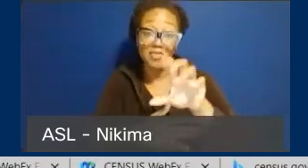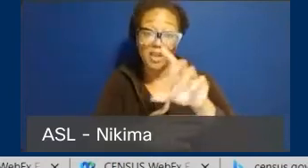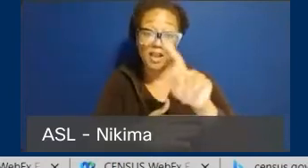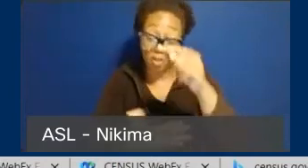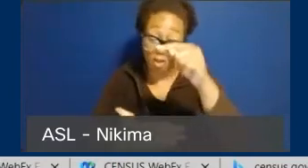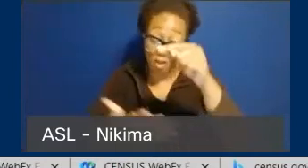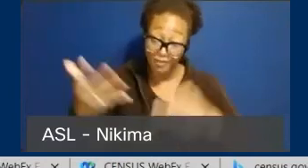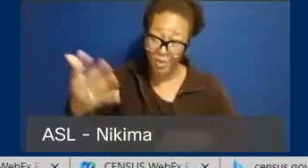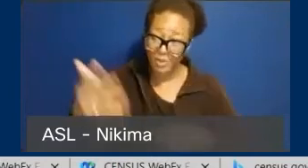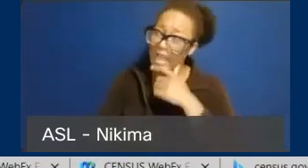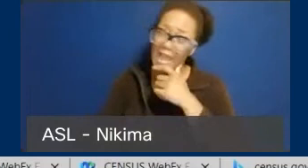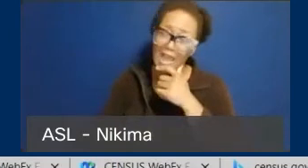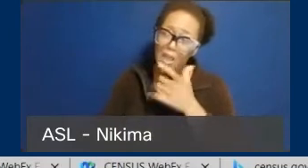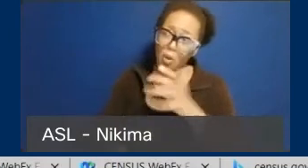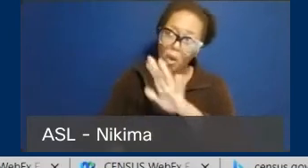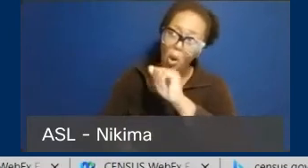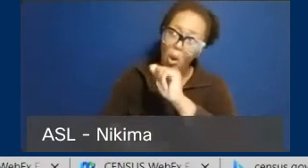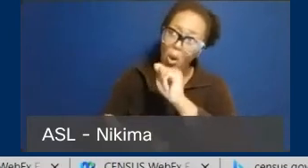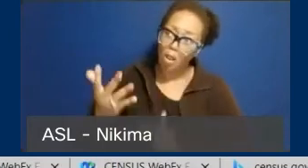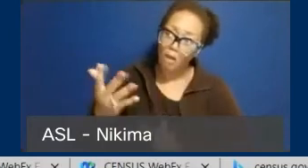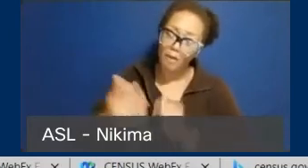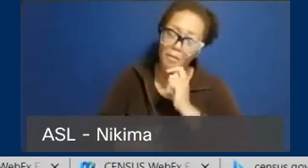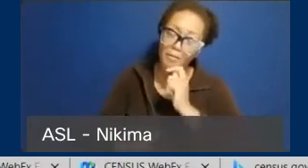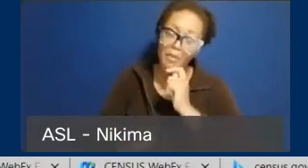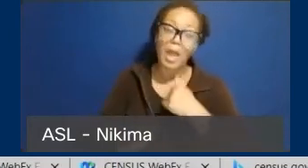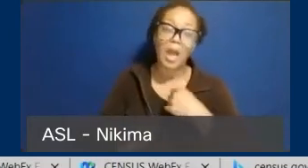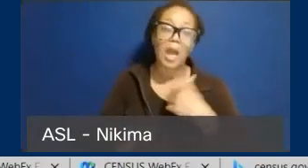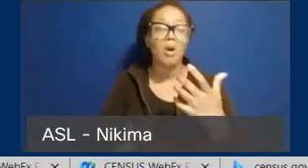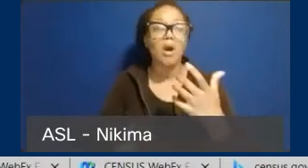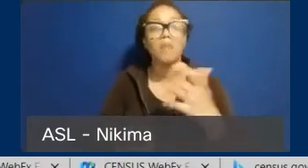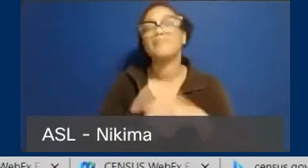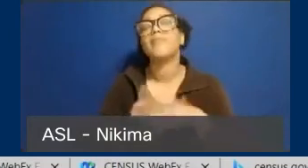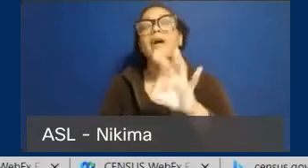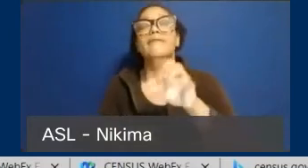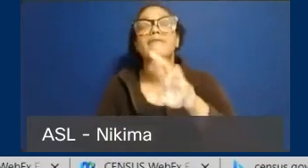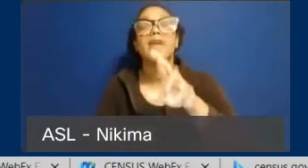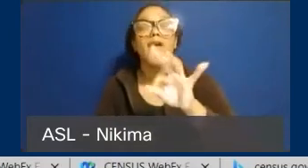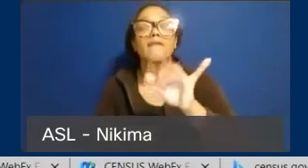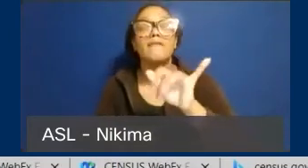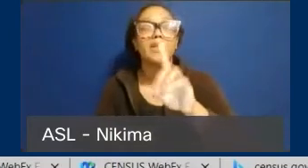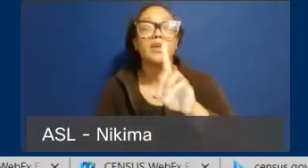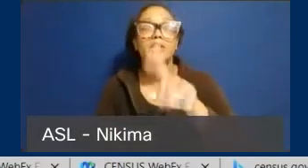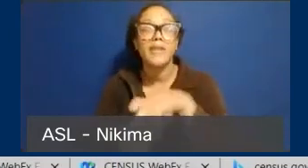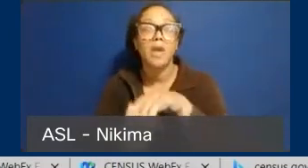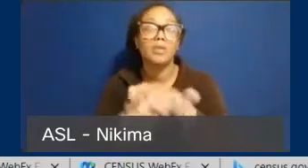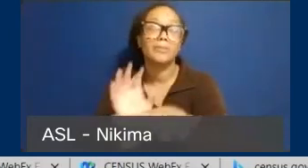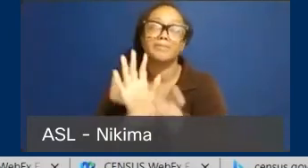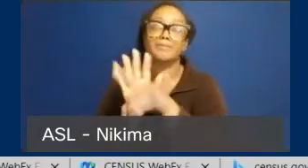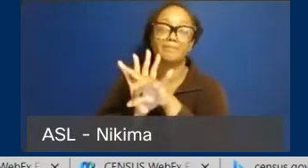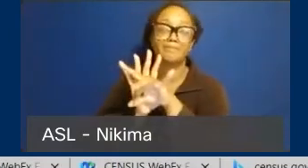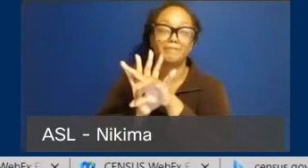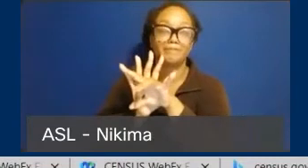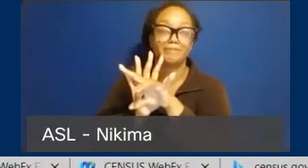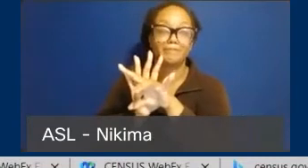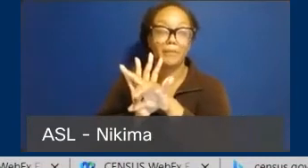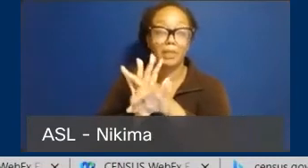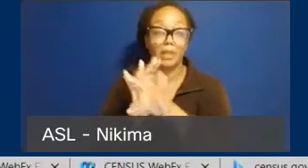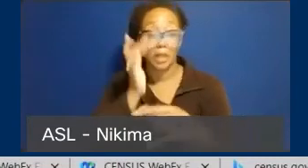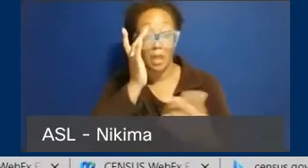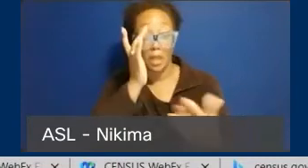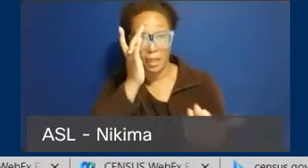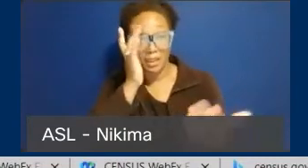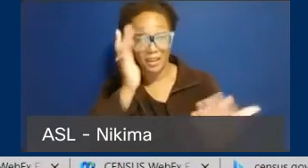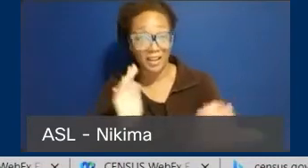lot of data. So I'll look for census tracts in Fairfield County. And then again, it gives you the option of